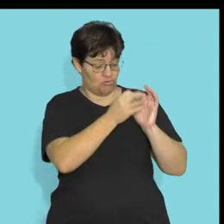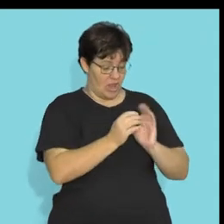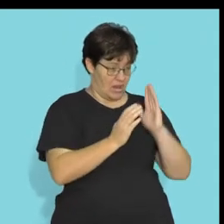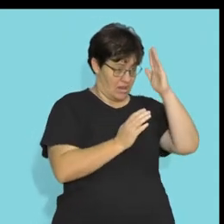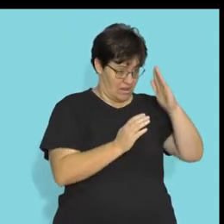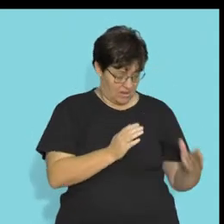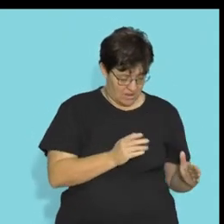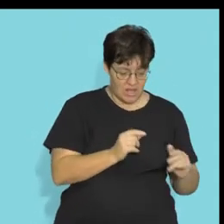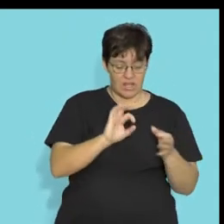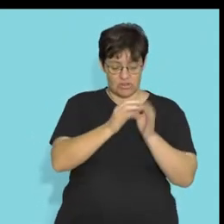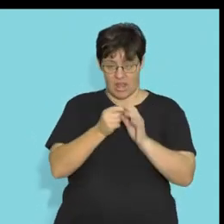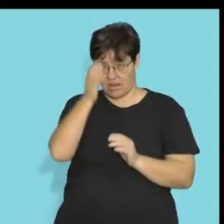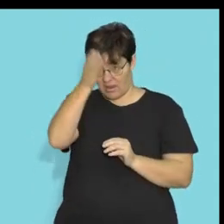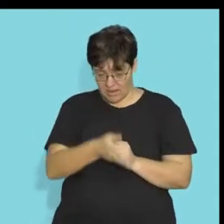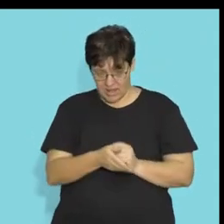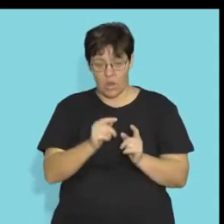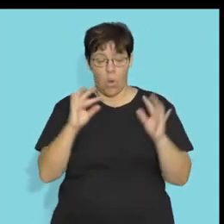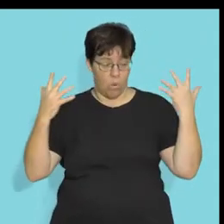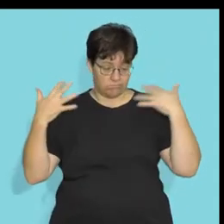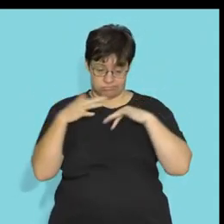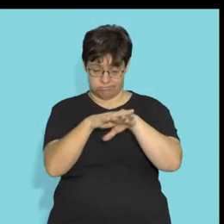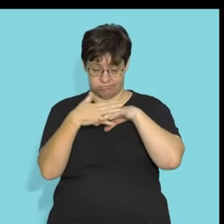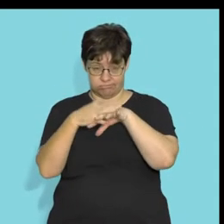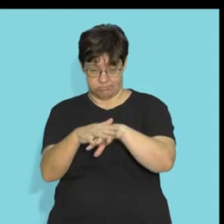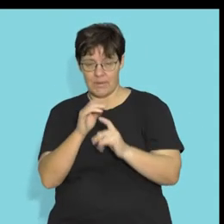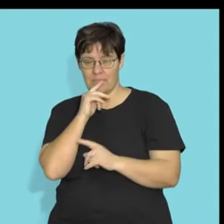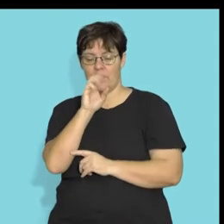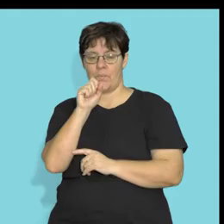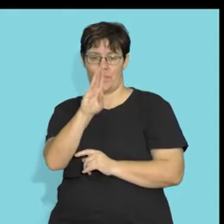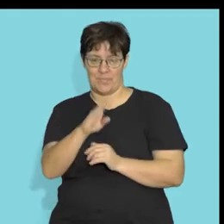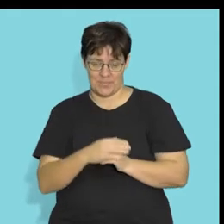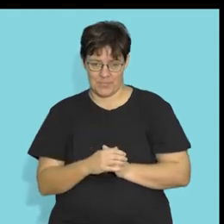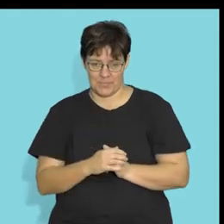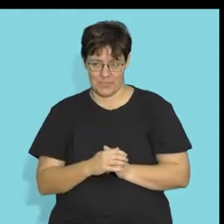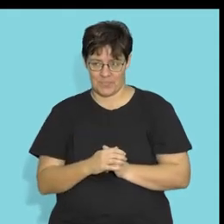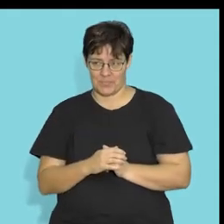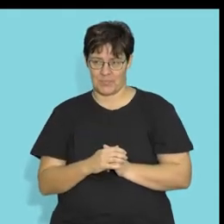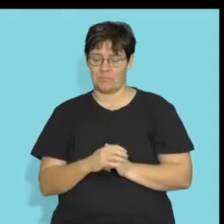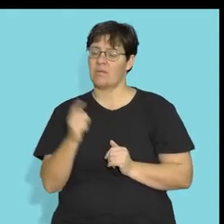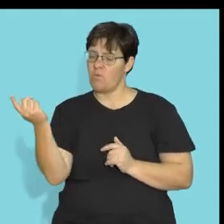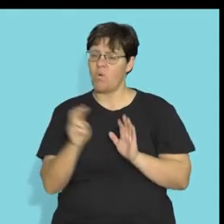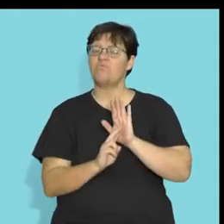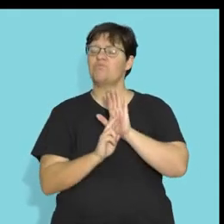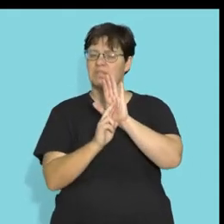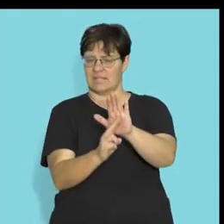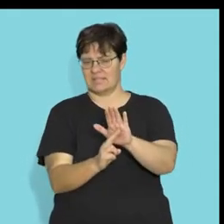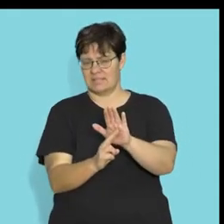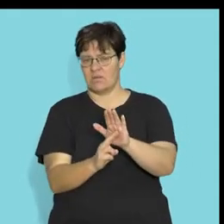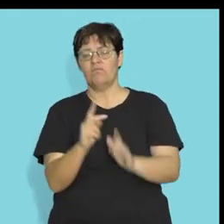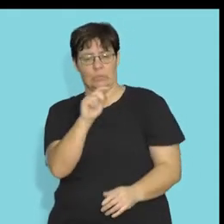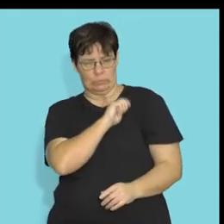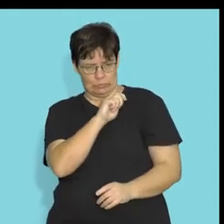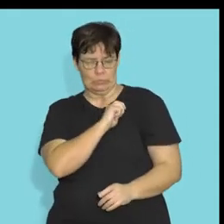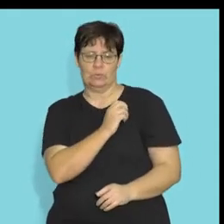connected, and that we refer to as a food web. A food web is a more representative of